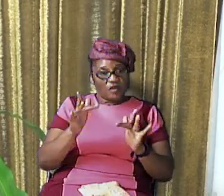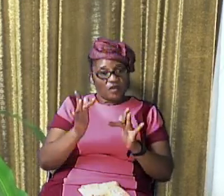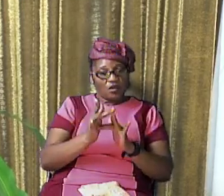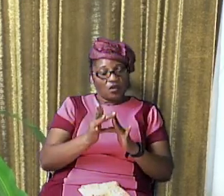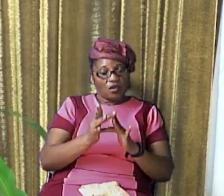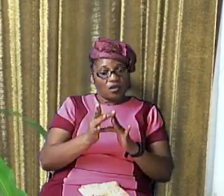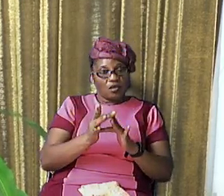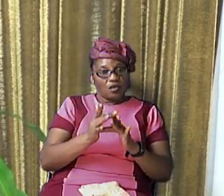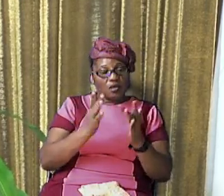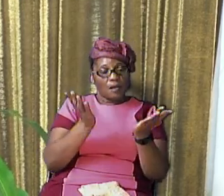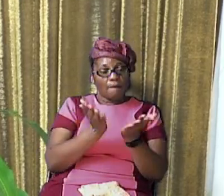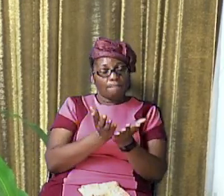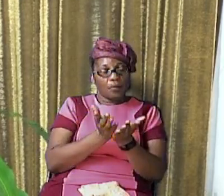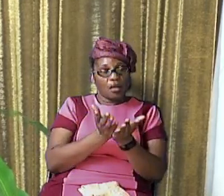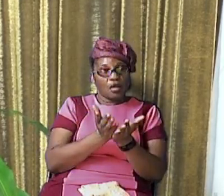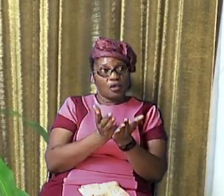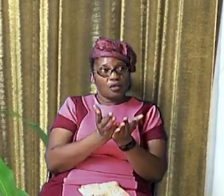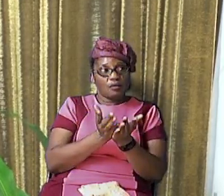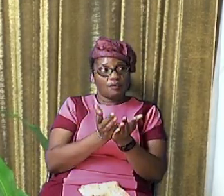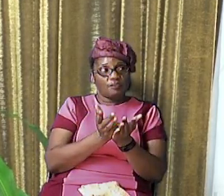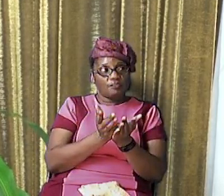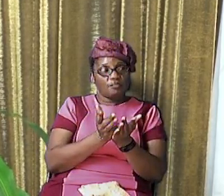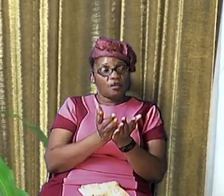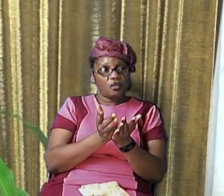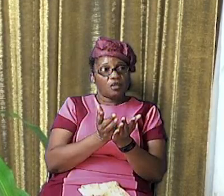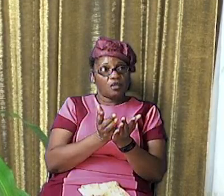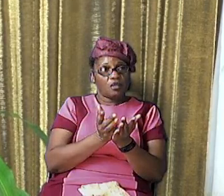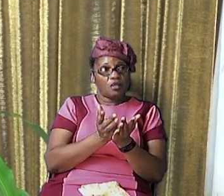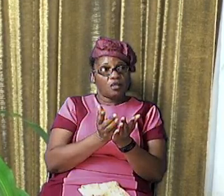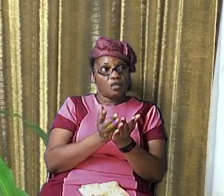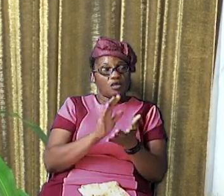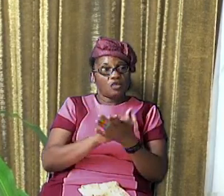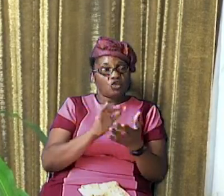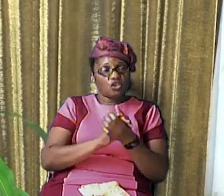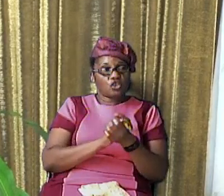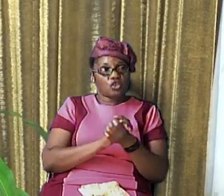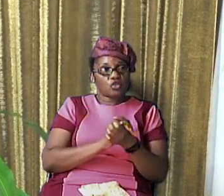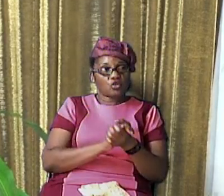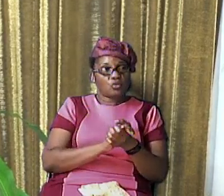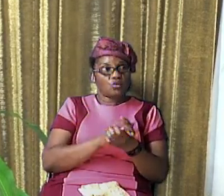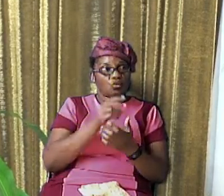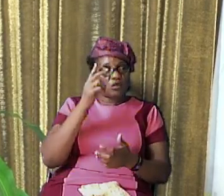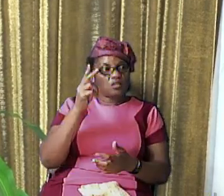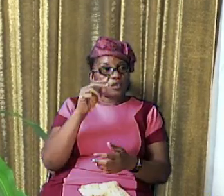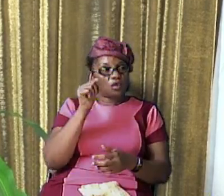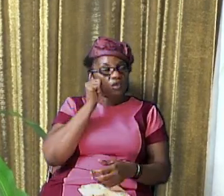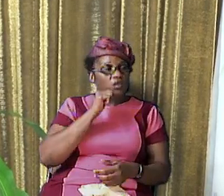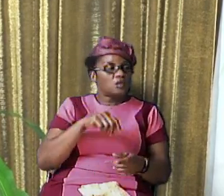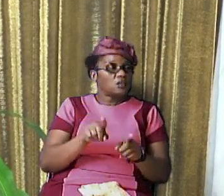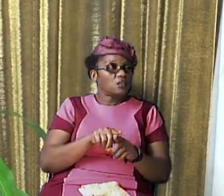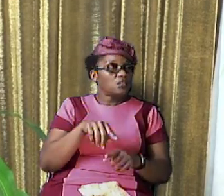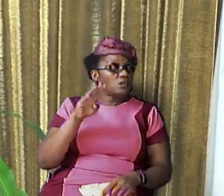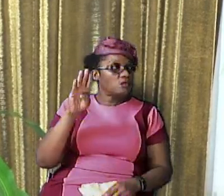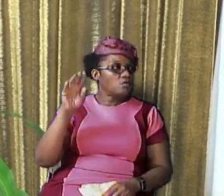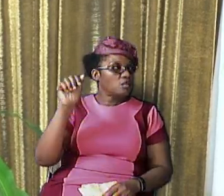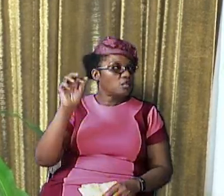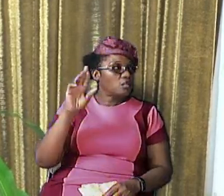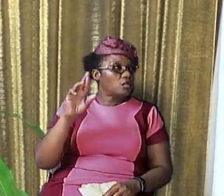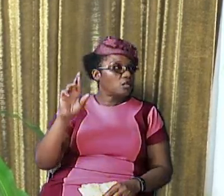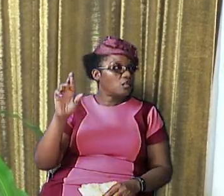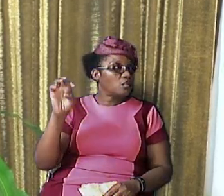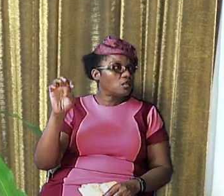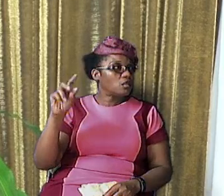January 2023, is open. So please speak to Sister Barrett for